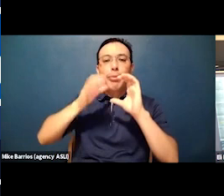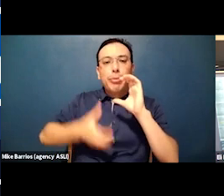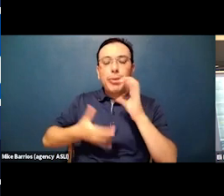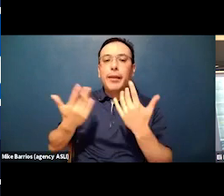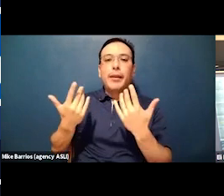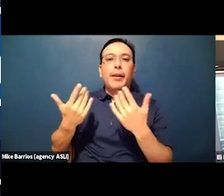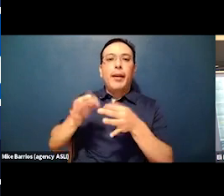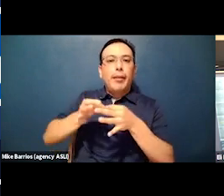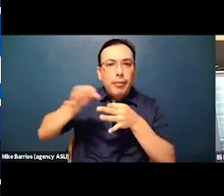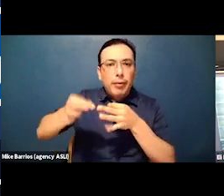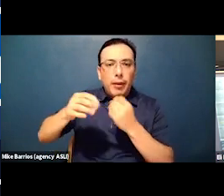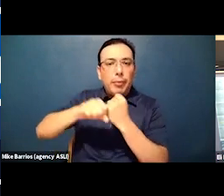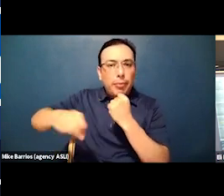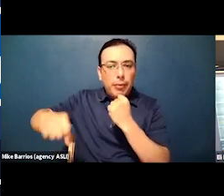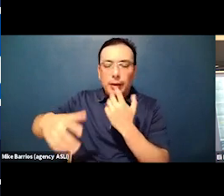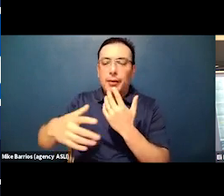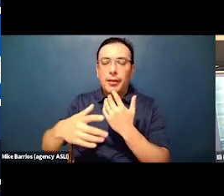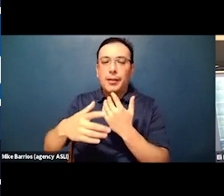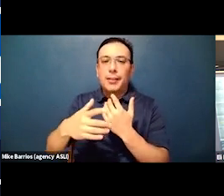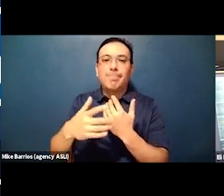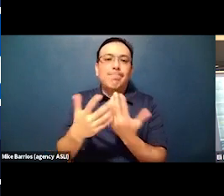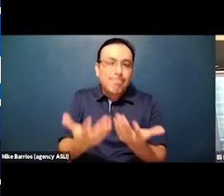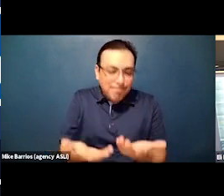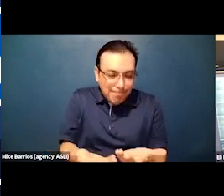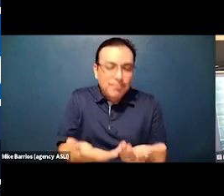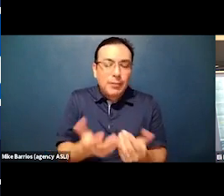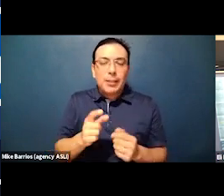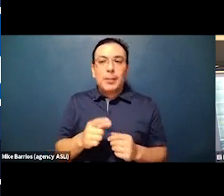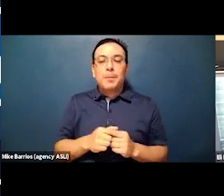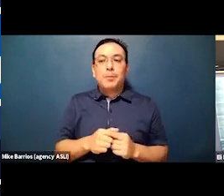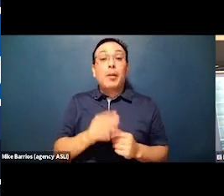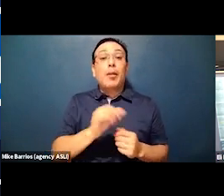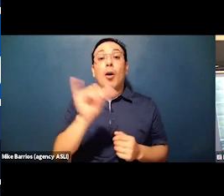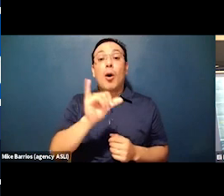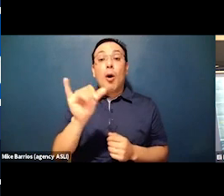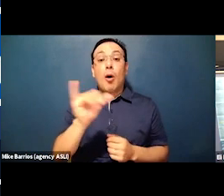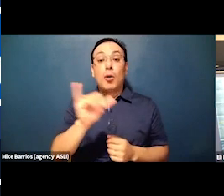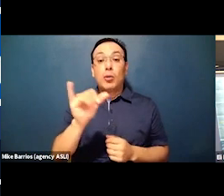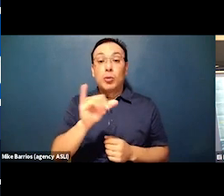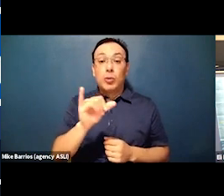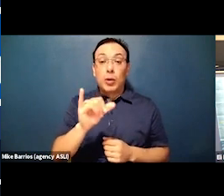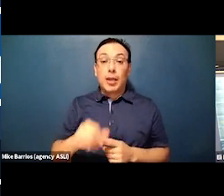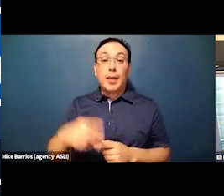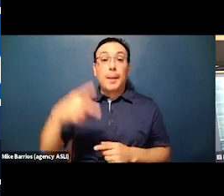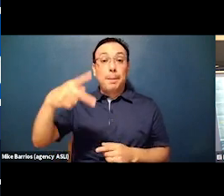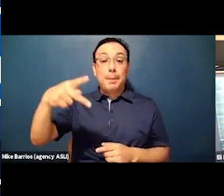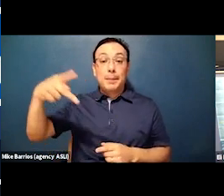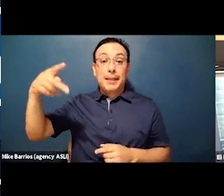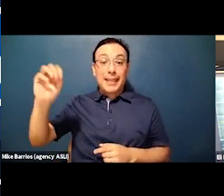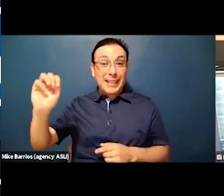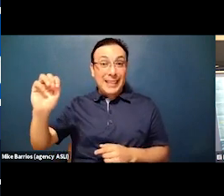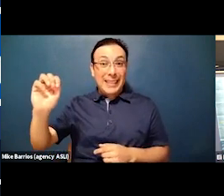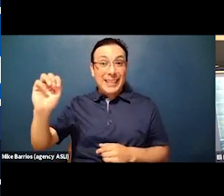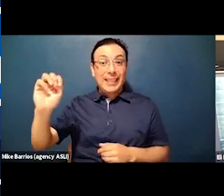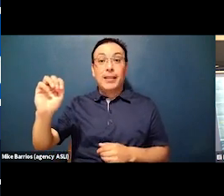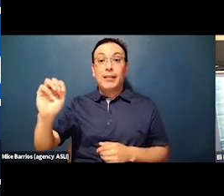happen. We also saw a lack of access to PPE. So we as an office fought very hard to make